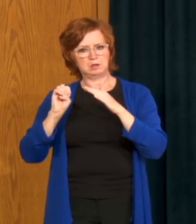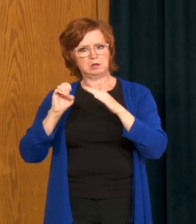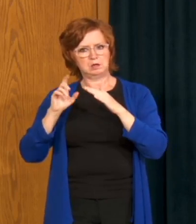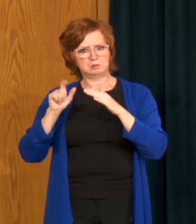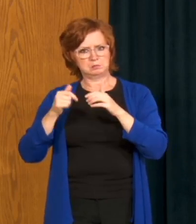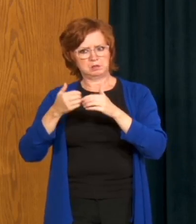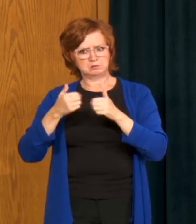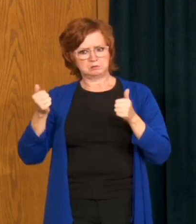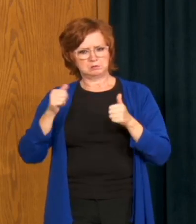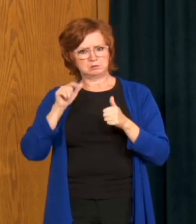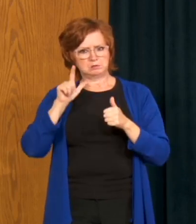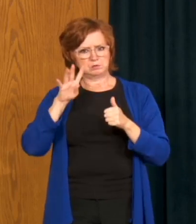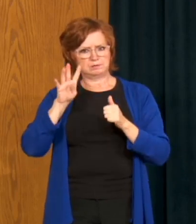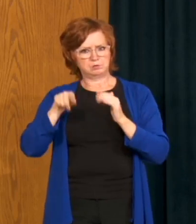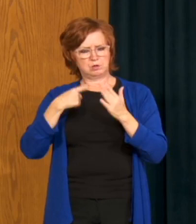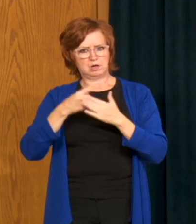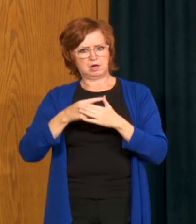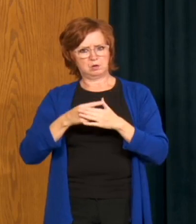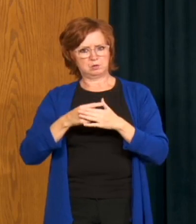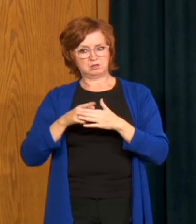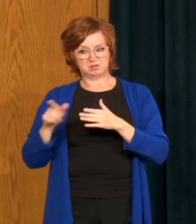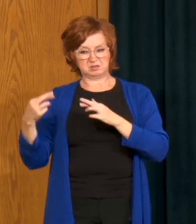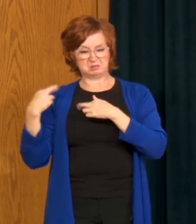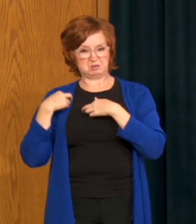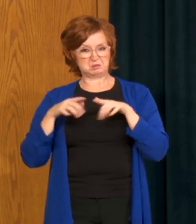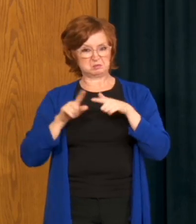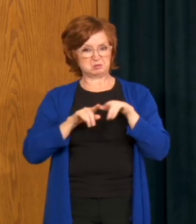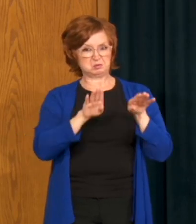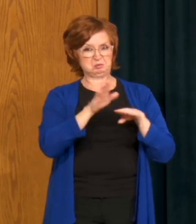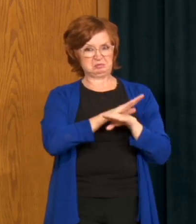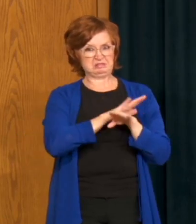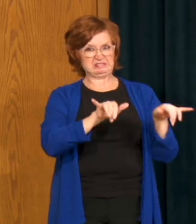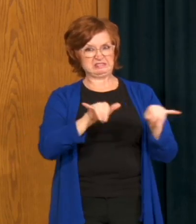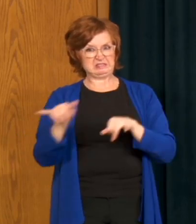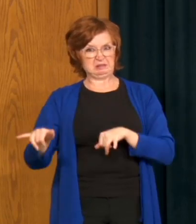their home for 24 hours? I think generally,